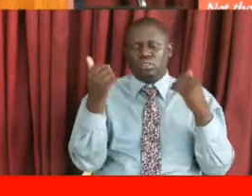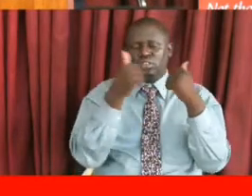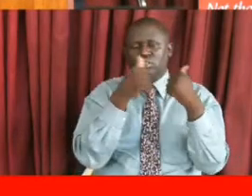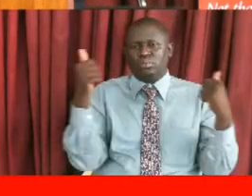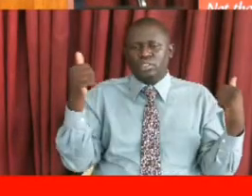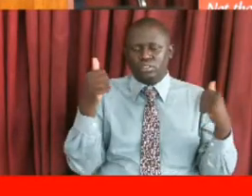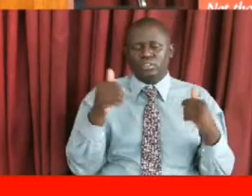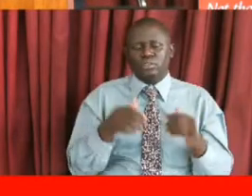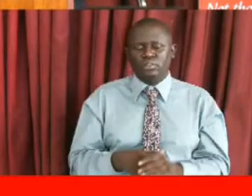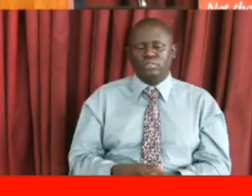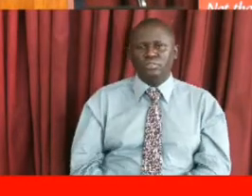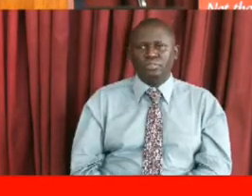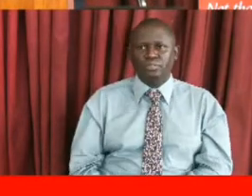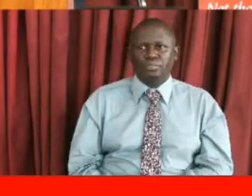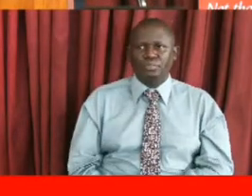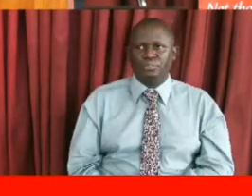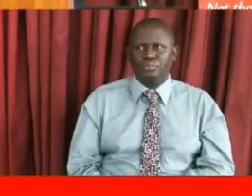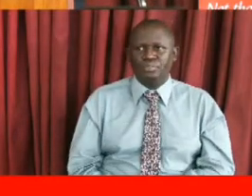foral